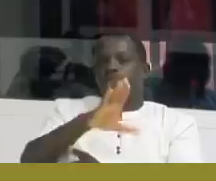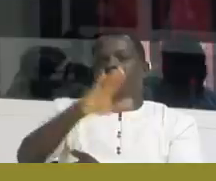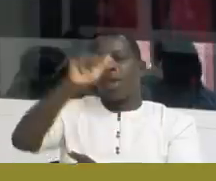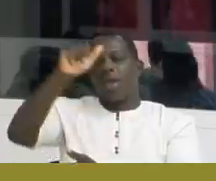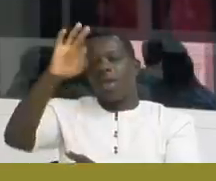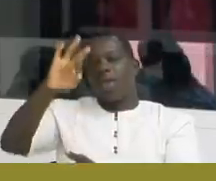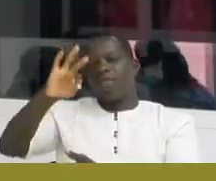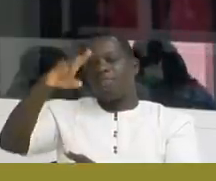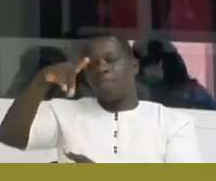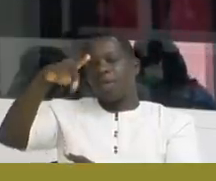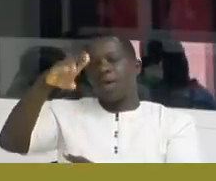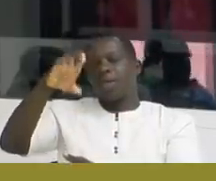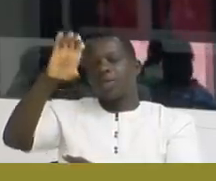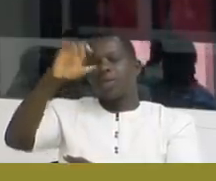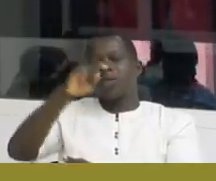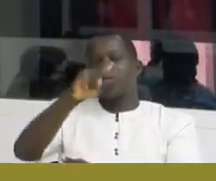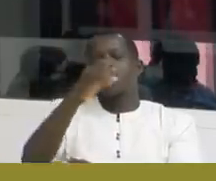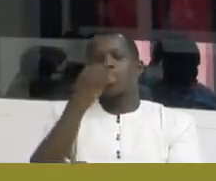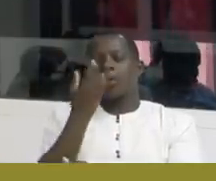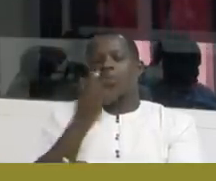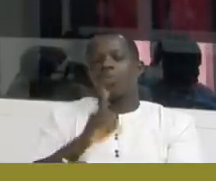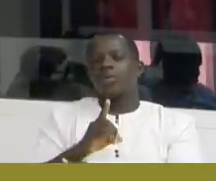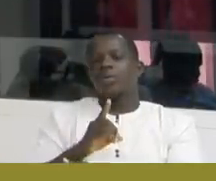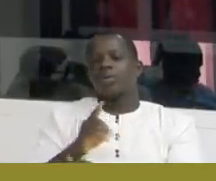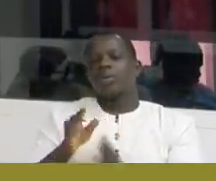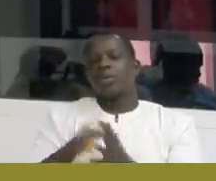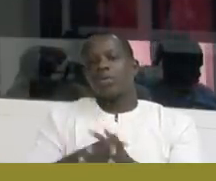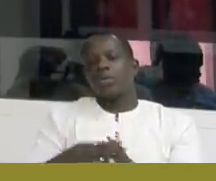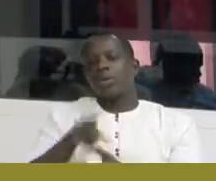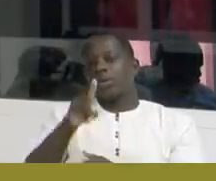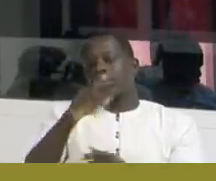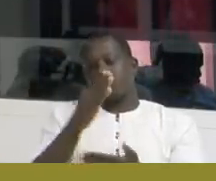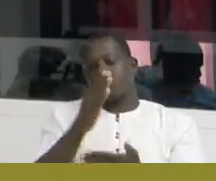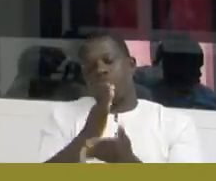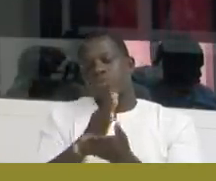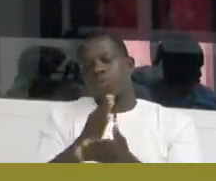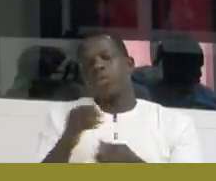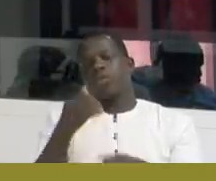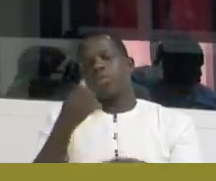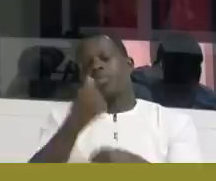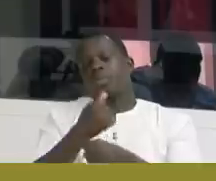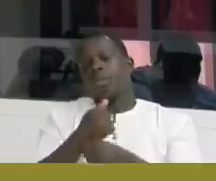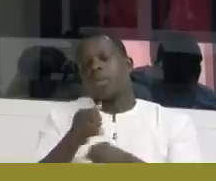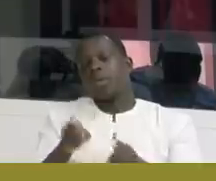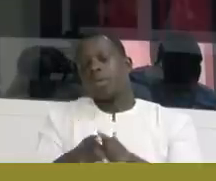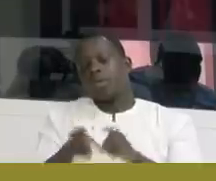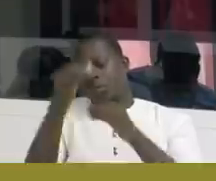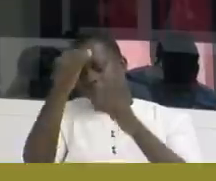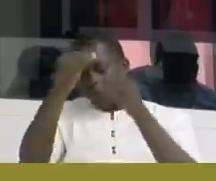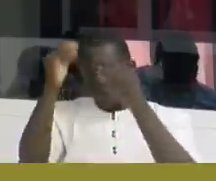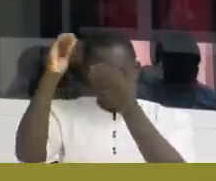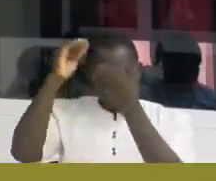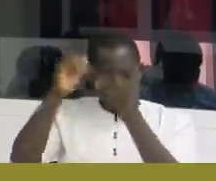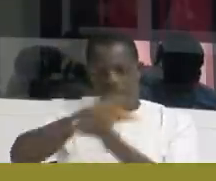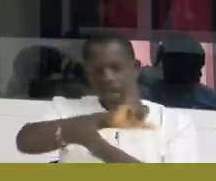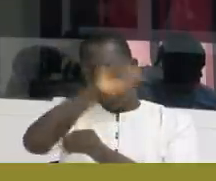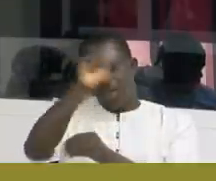you say to that? No, that unfortunately is misconceived. And it,